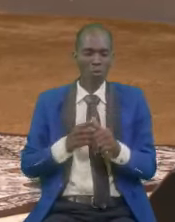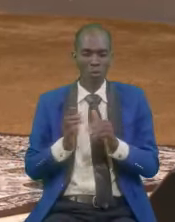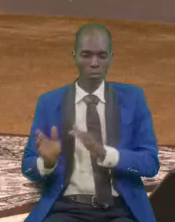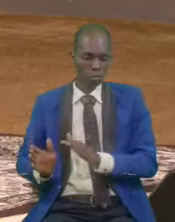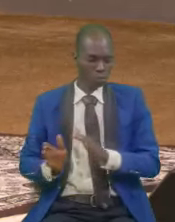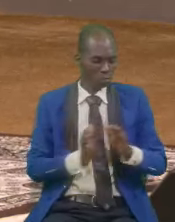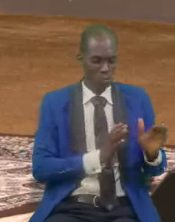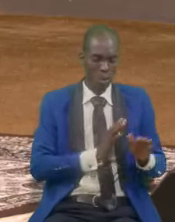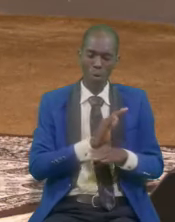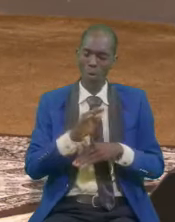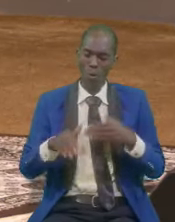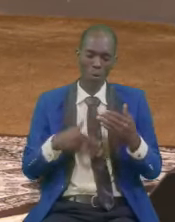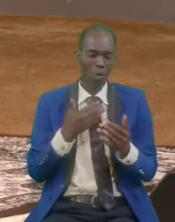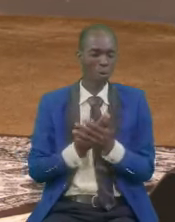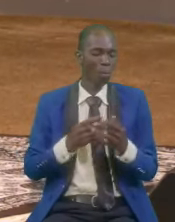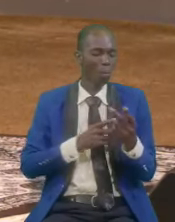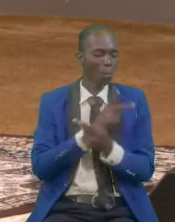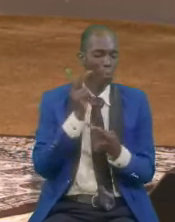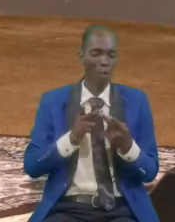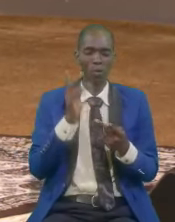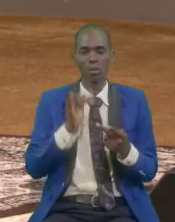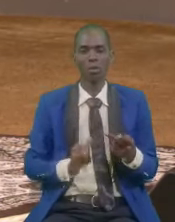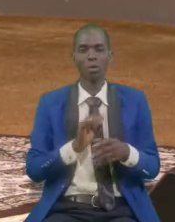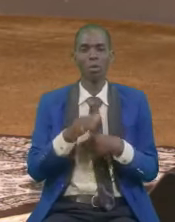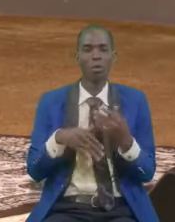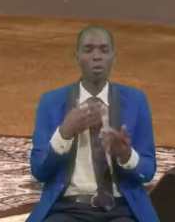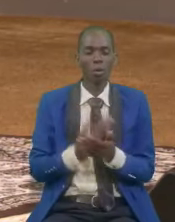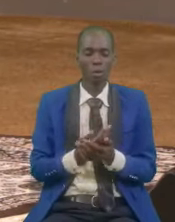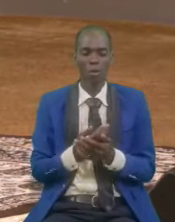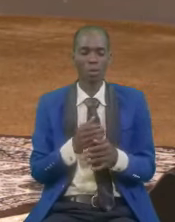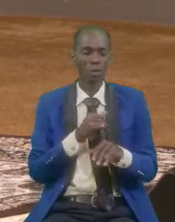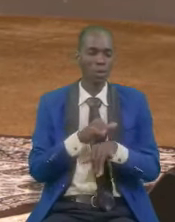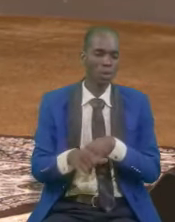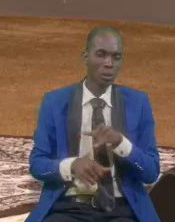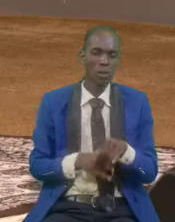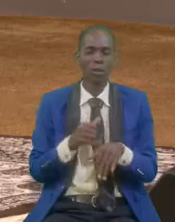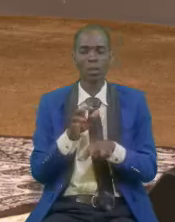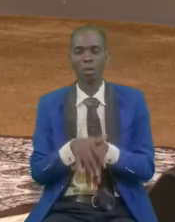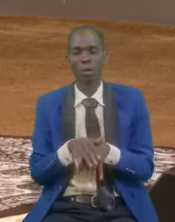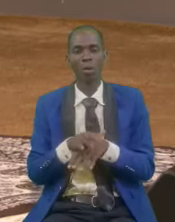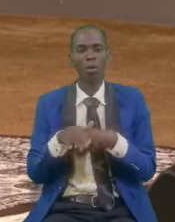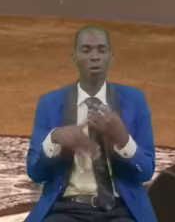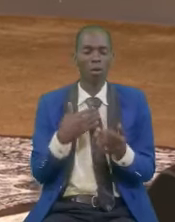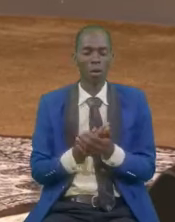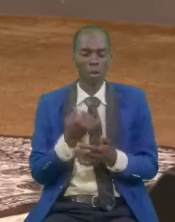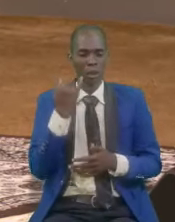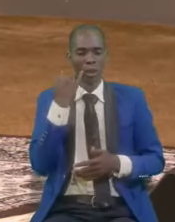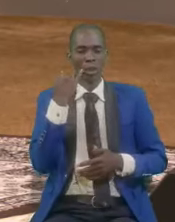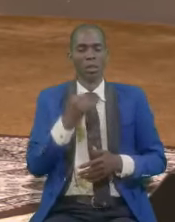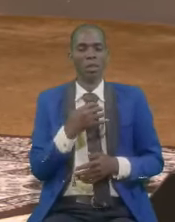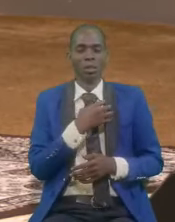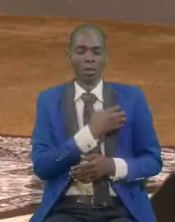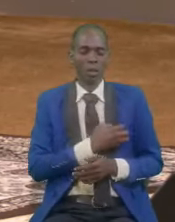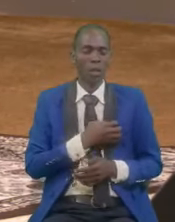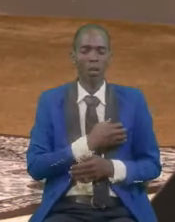all guile, all hypocrisies, all envies, and all